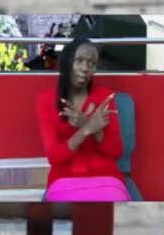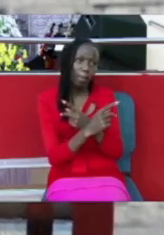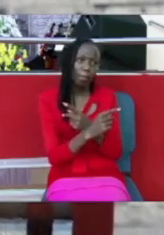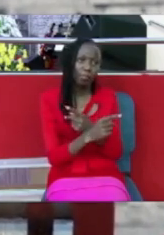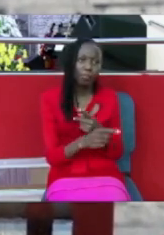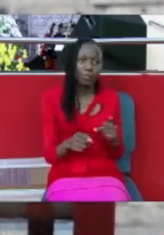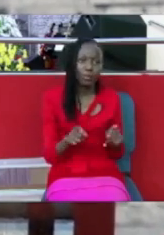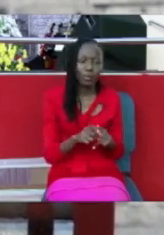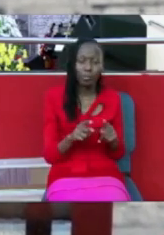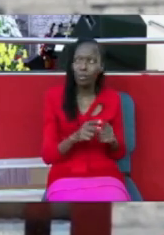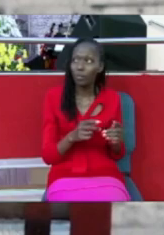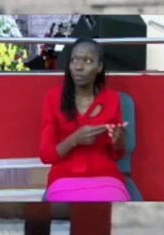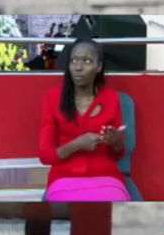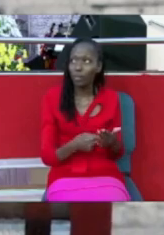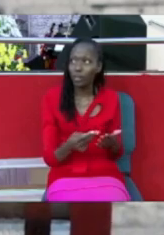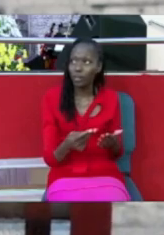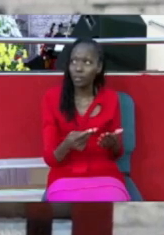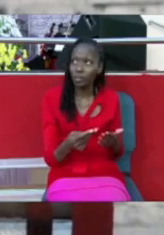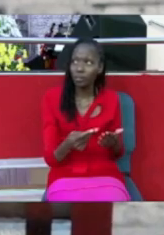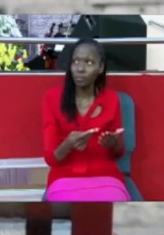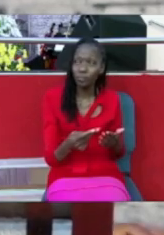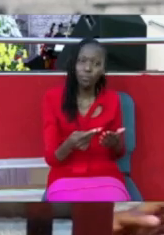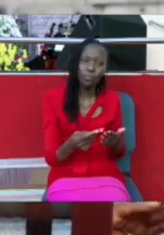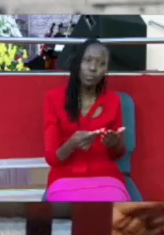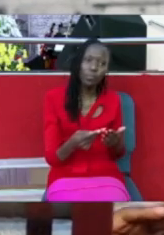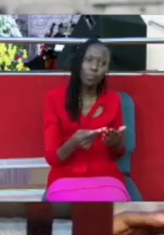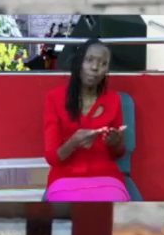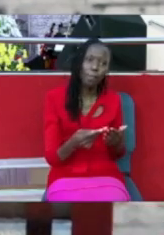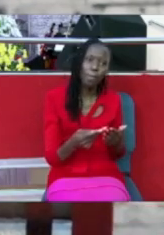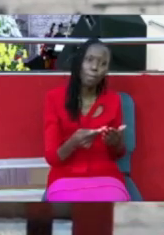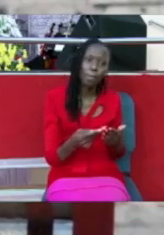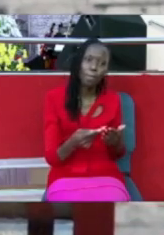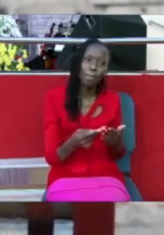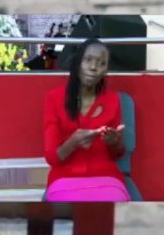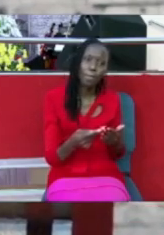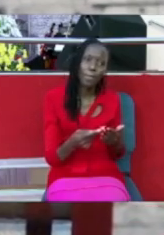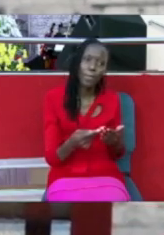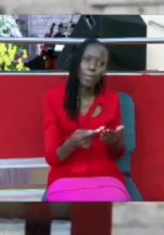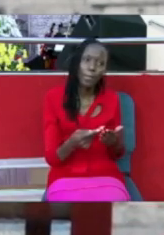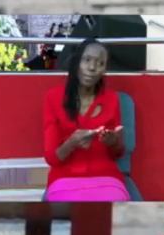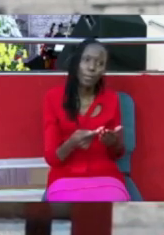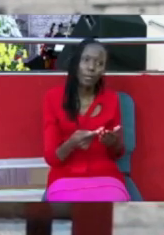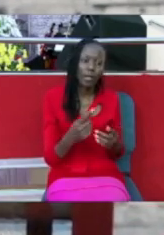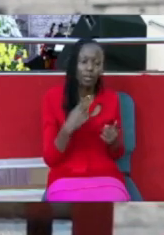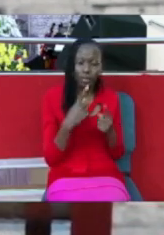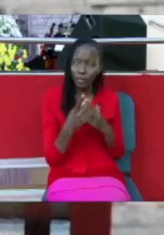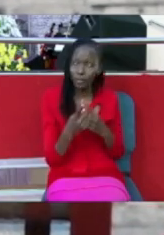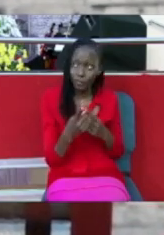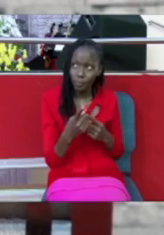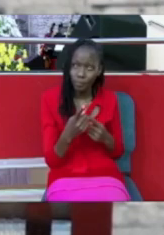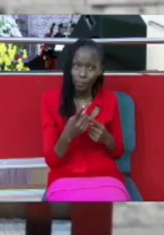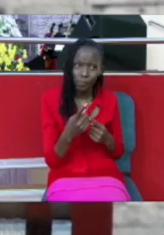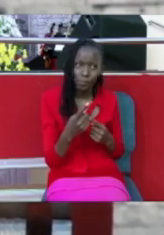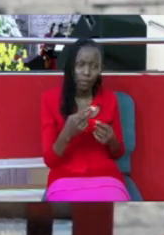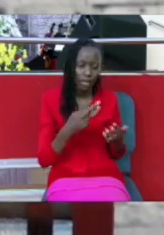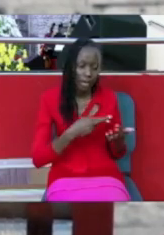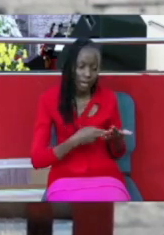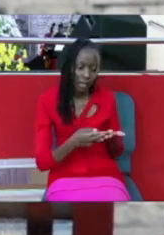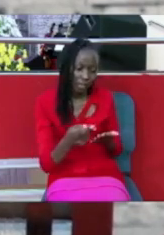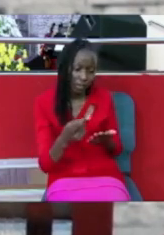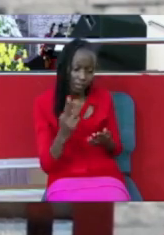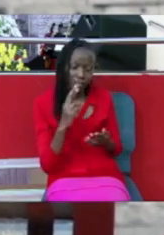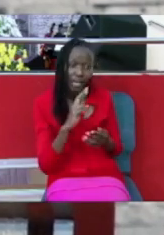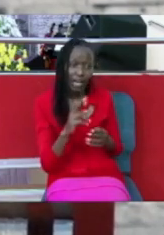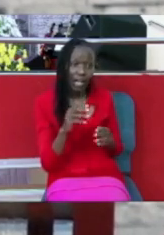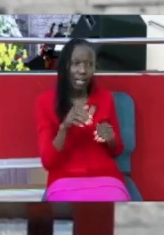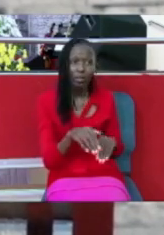The same verse in the Good News translation. Mstari ule ule katika tafsiri ya Good News. It says, wasema, the righteous are guided